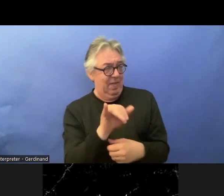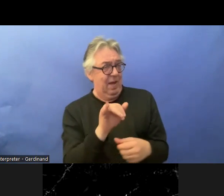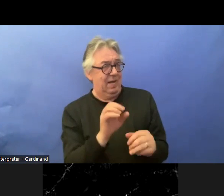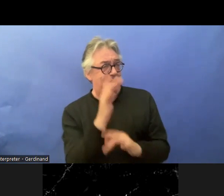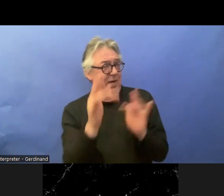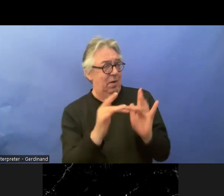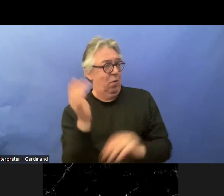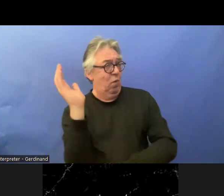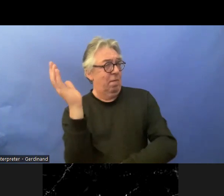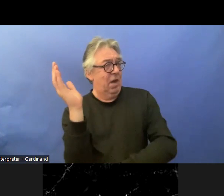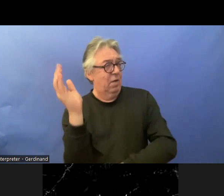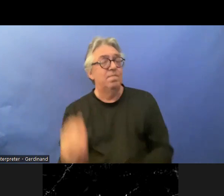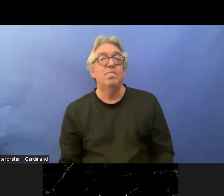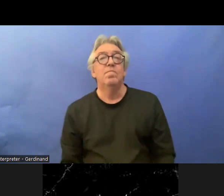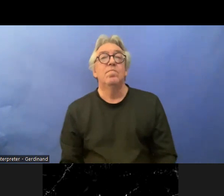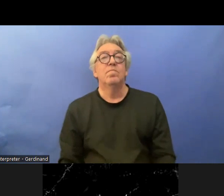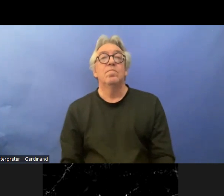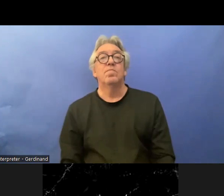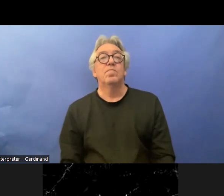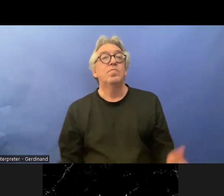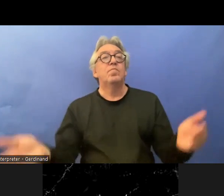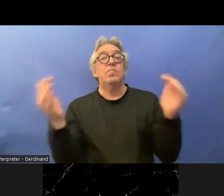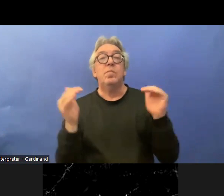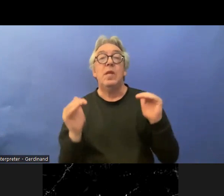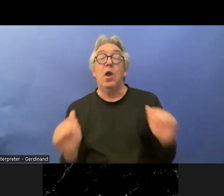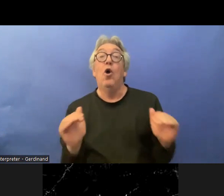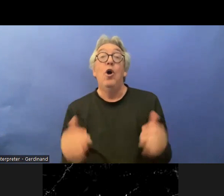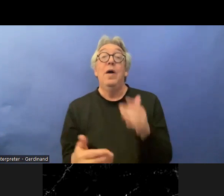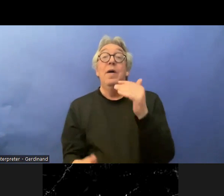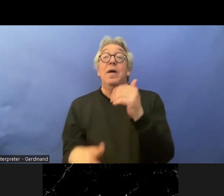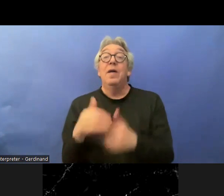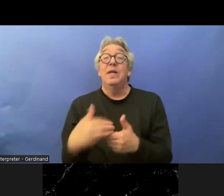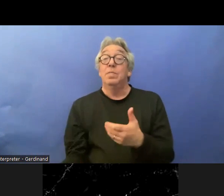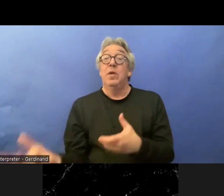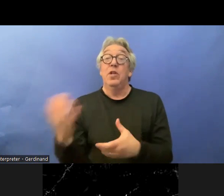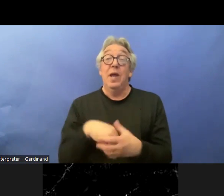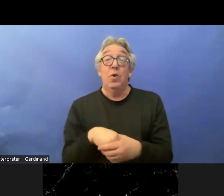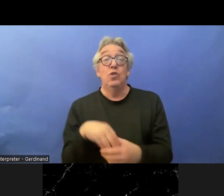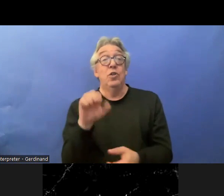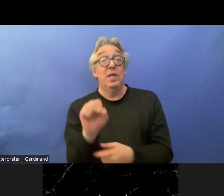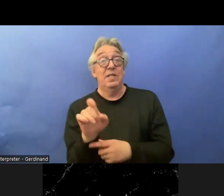So moving on to the reflection of disability inclusion in the HPC.